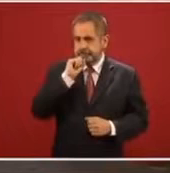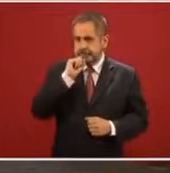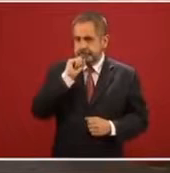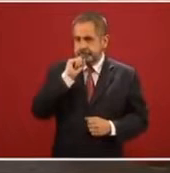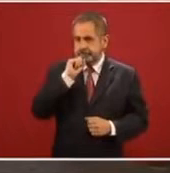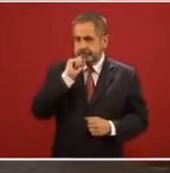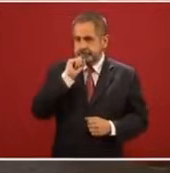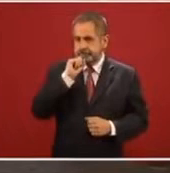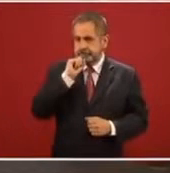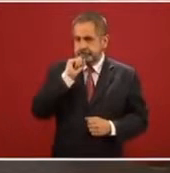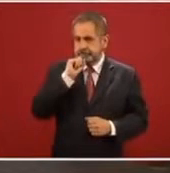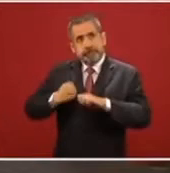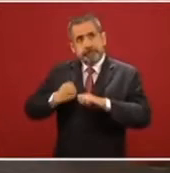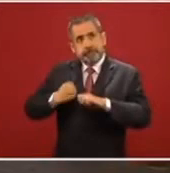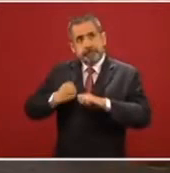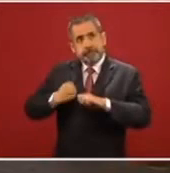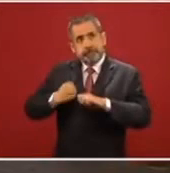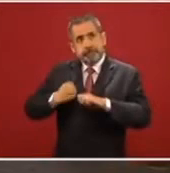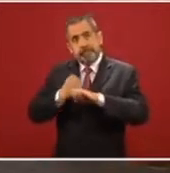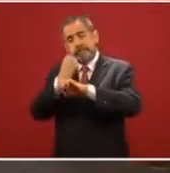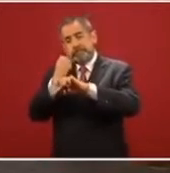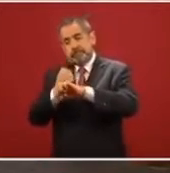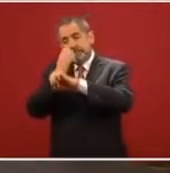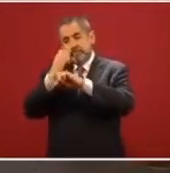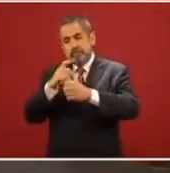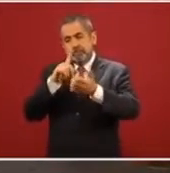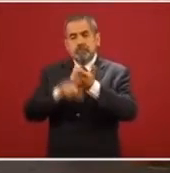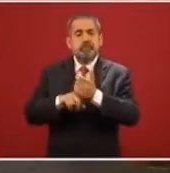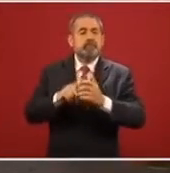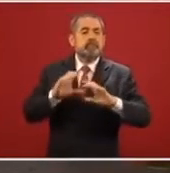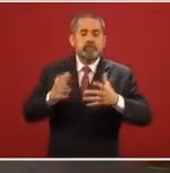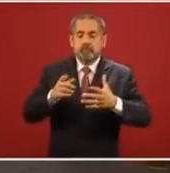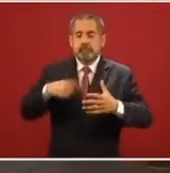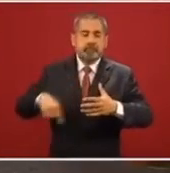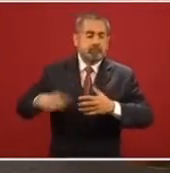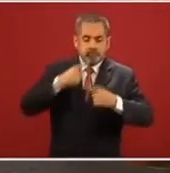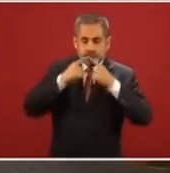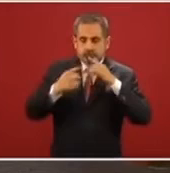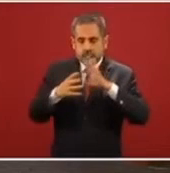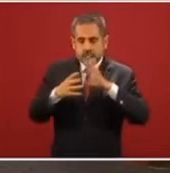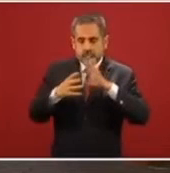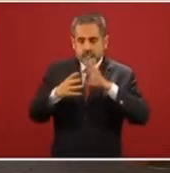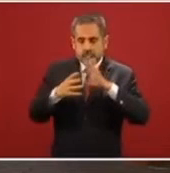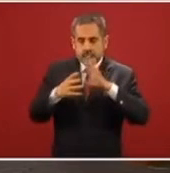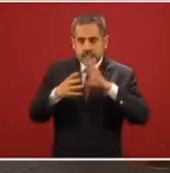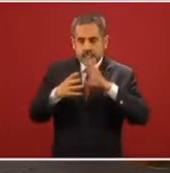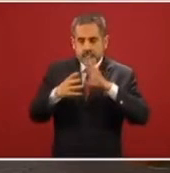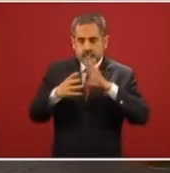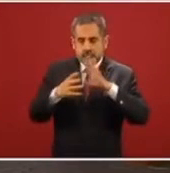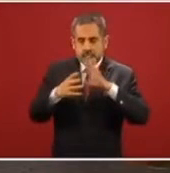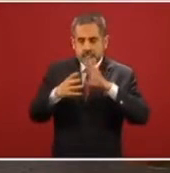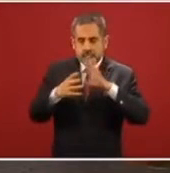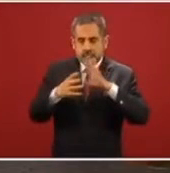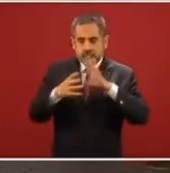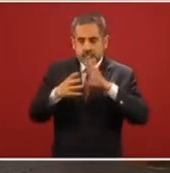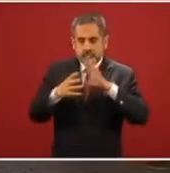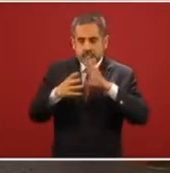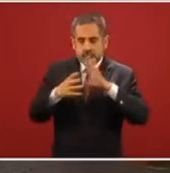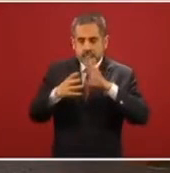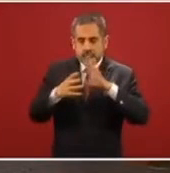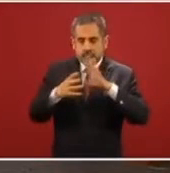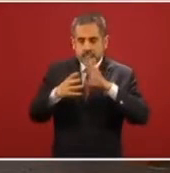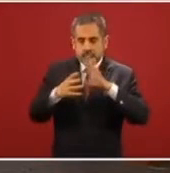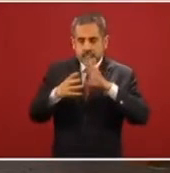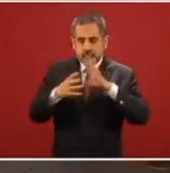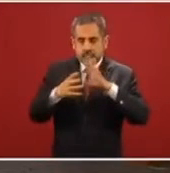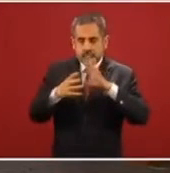organizations, state organizations, y como hemos anunciado, lo anunciamos en el momento real que ocurrió, and as we have announced, and we